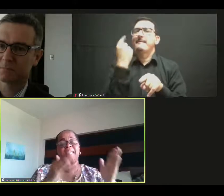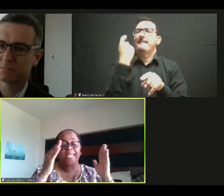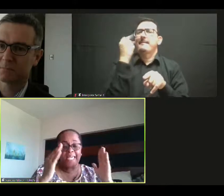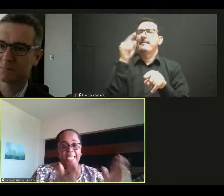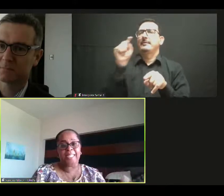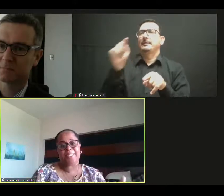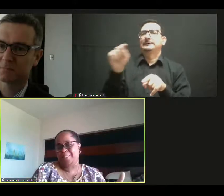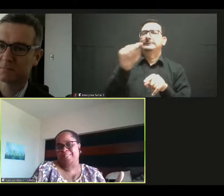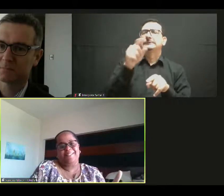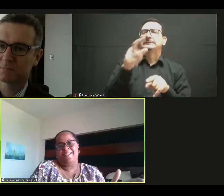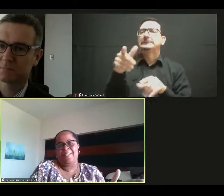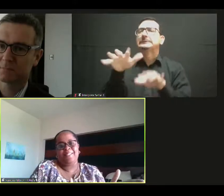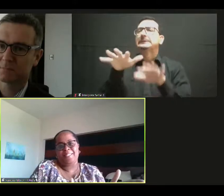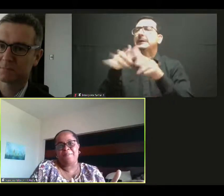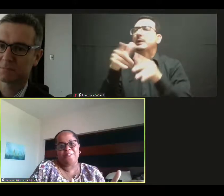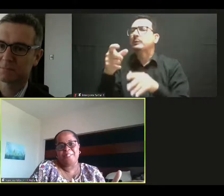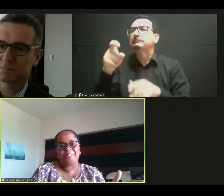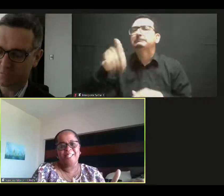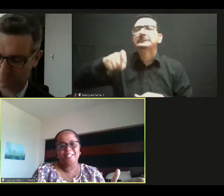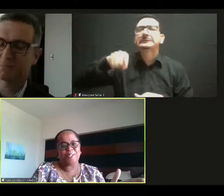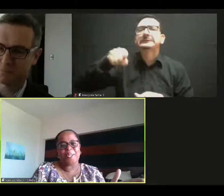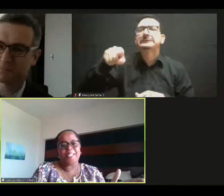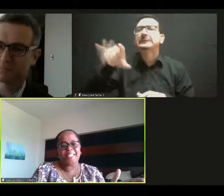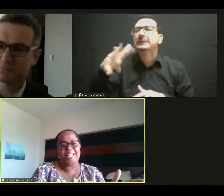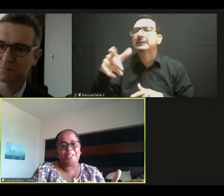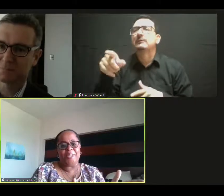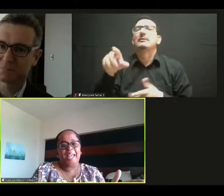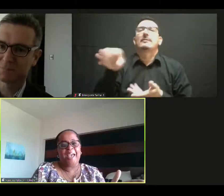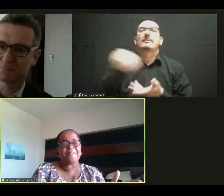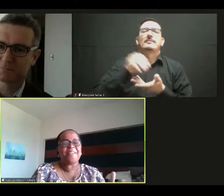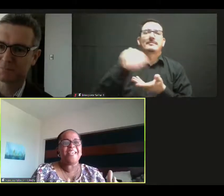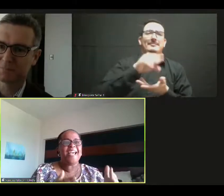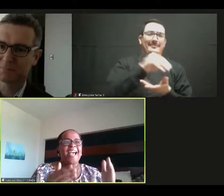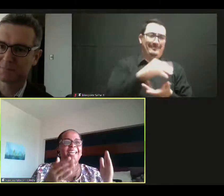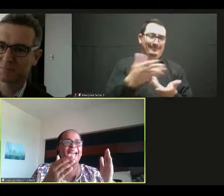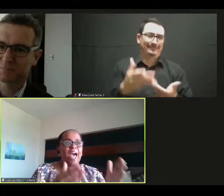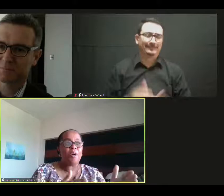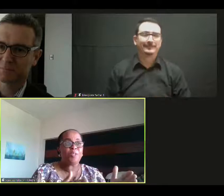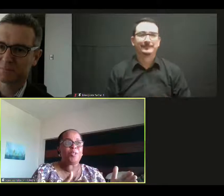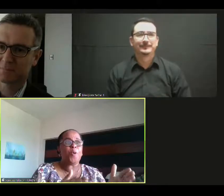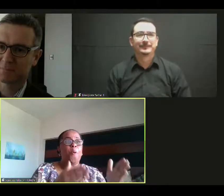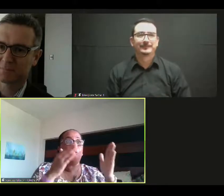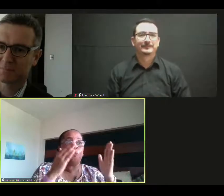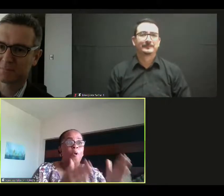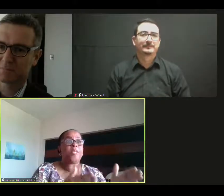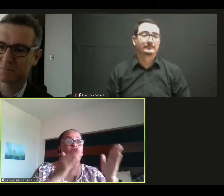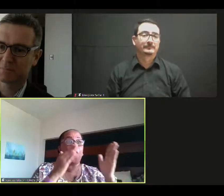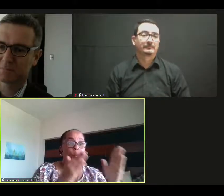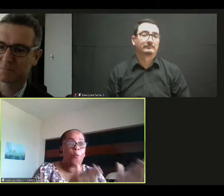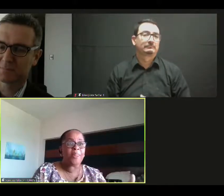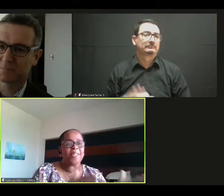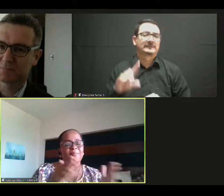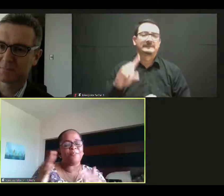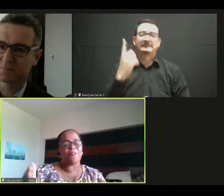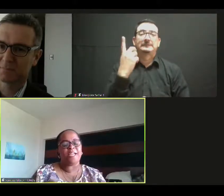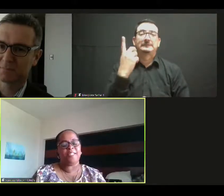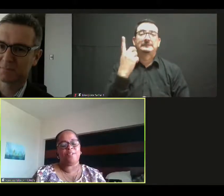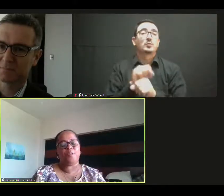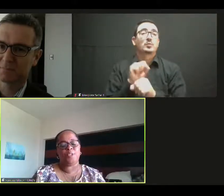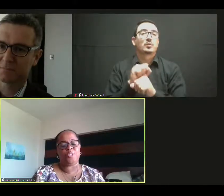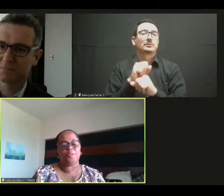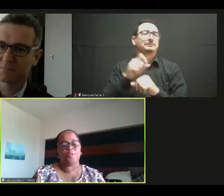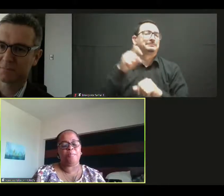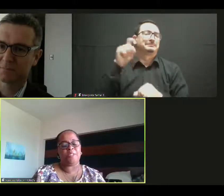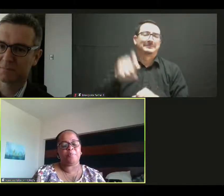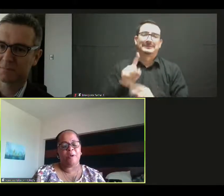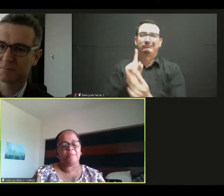companies is the safest strategy that you can have, and also working with them to find